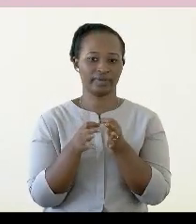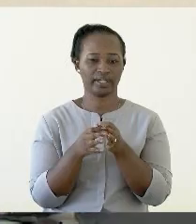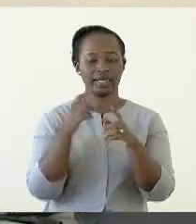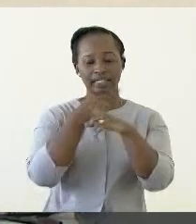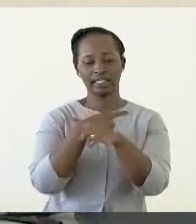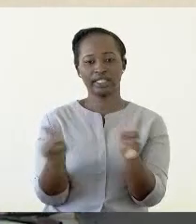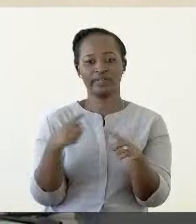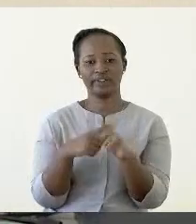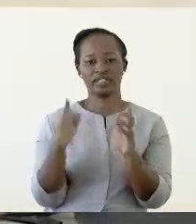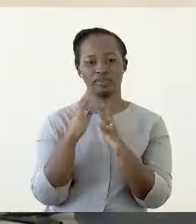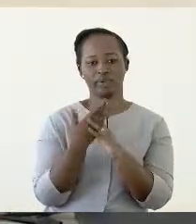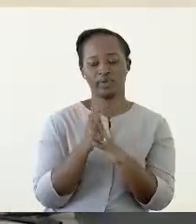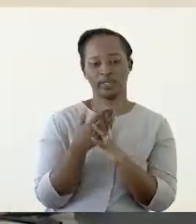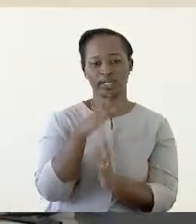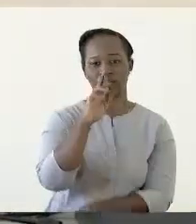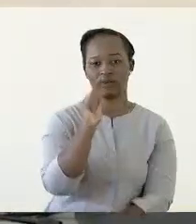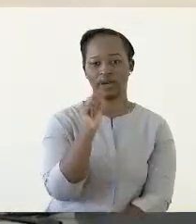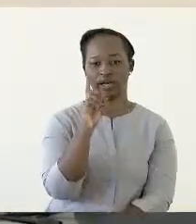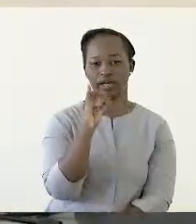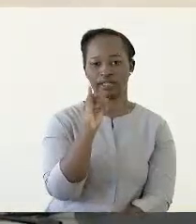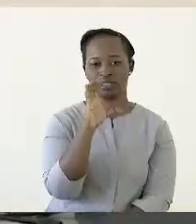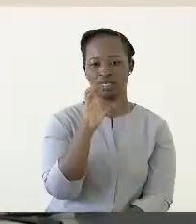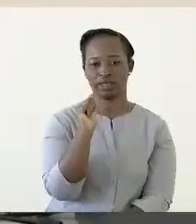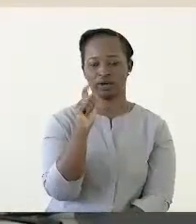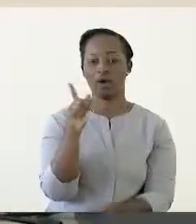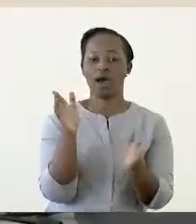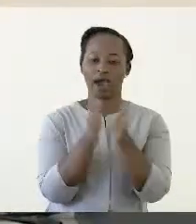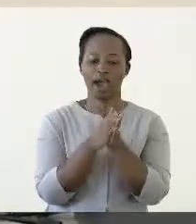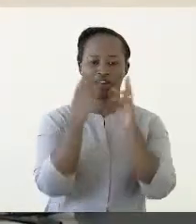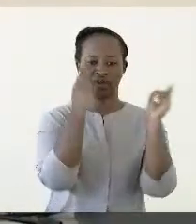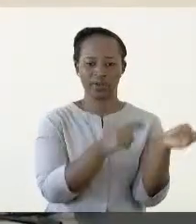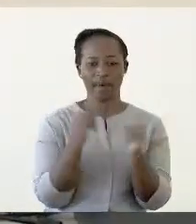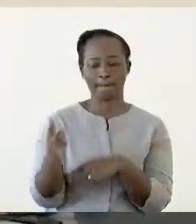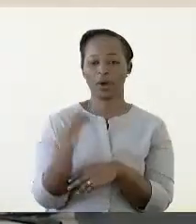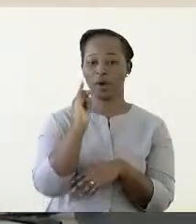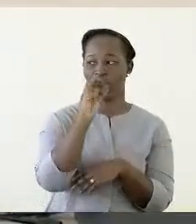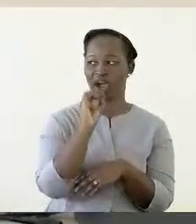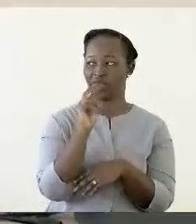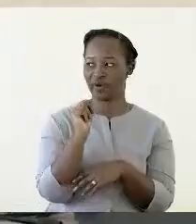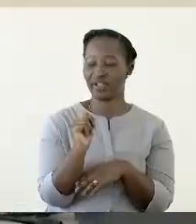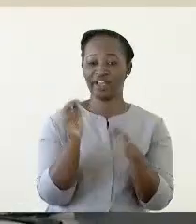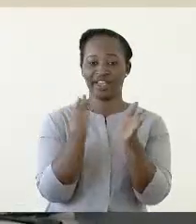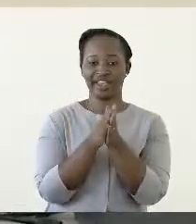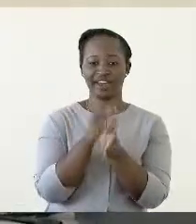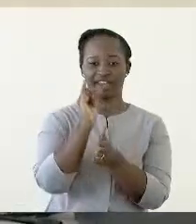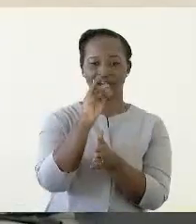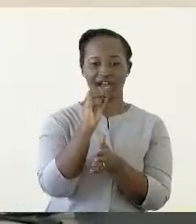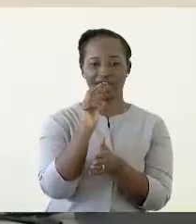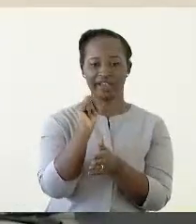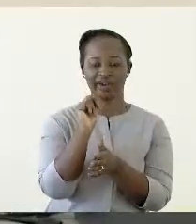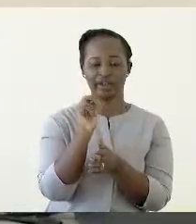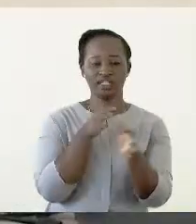the difference between a radical and a normal ion. An ion which is defined